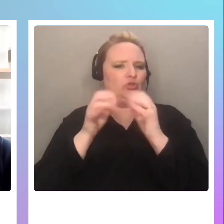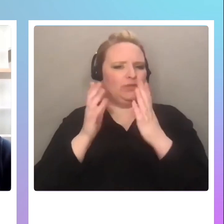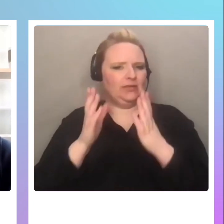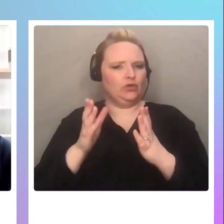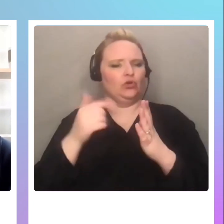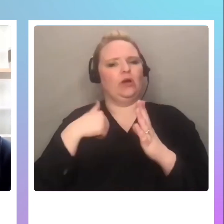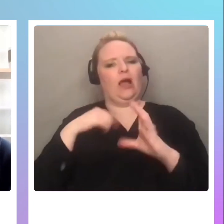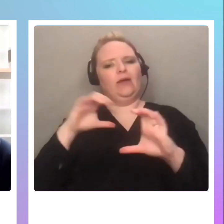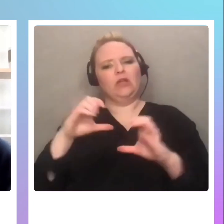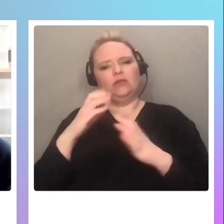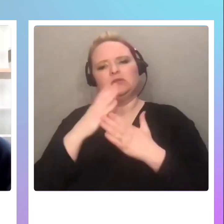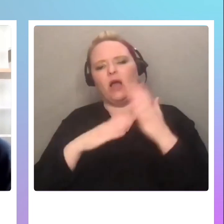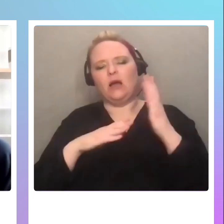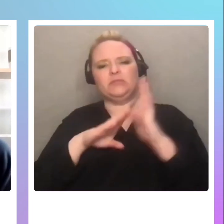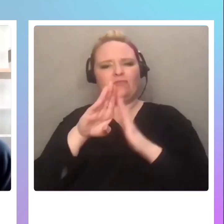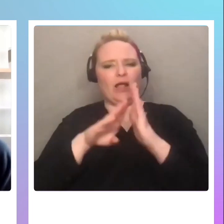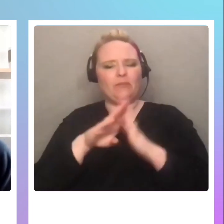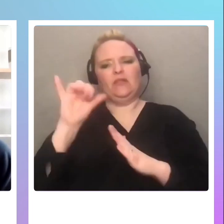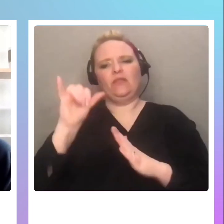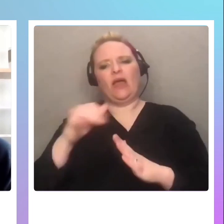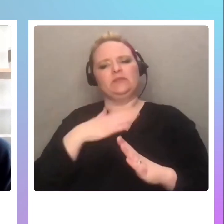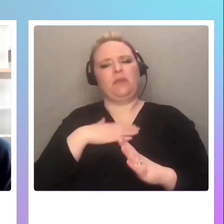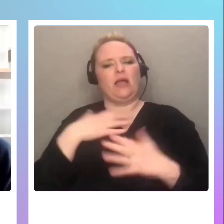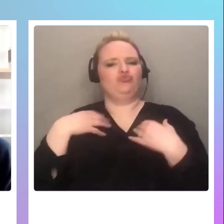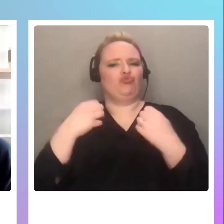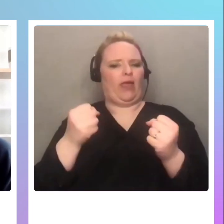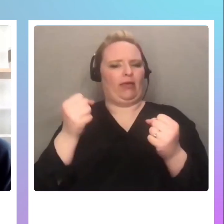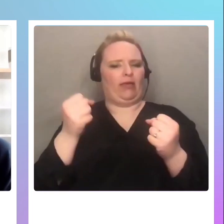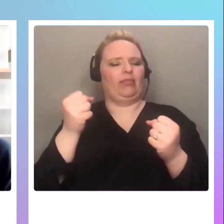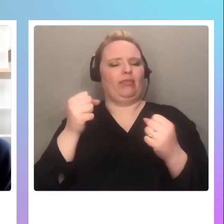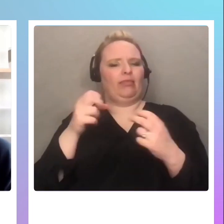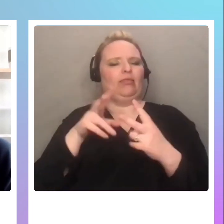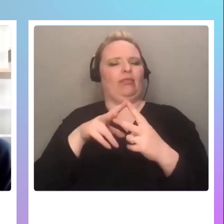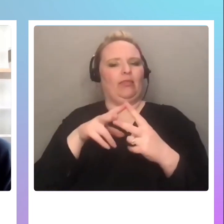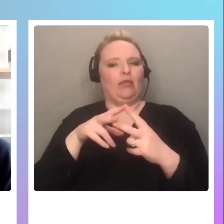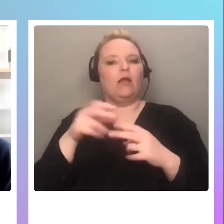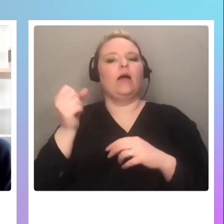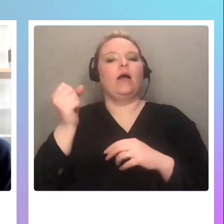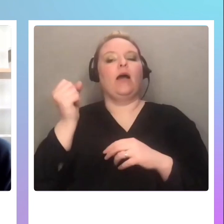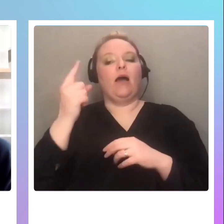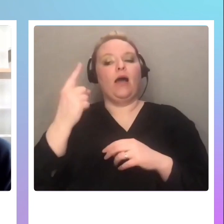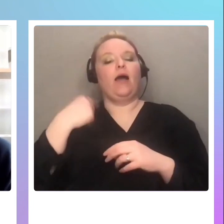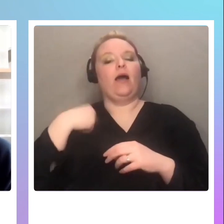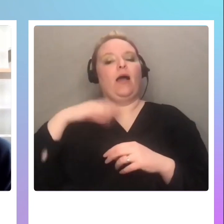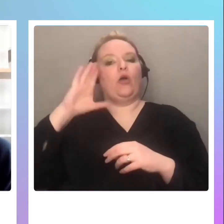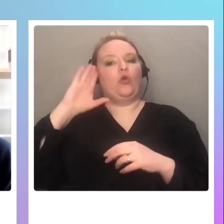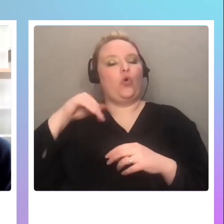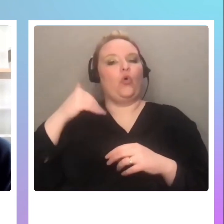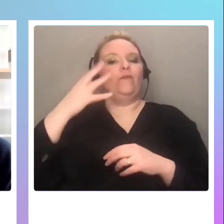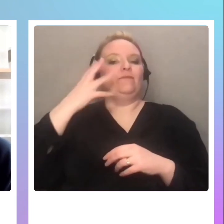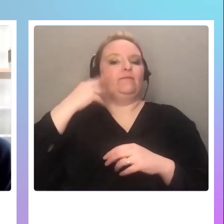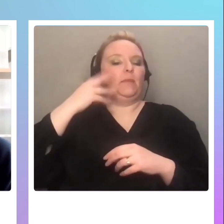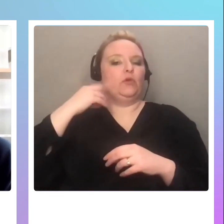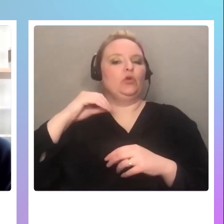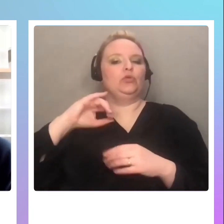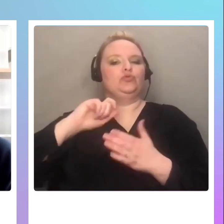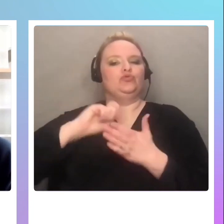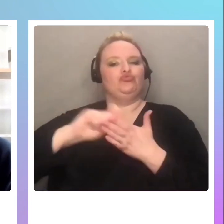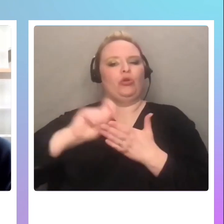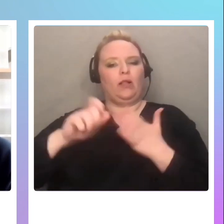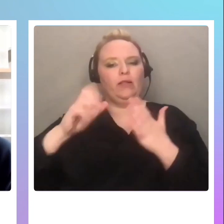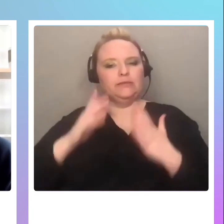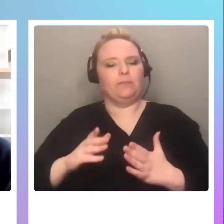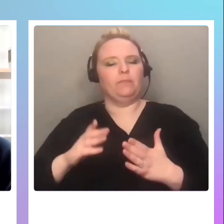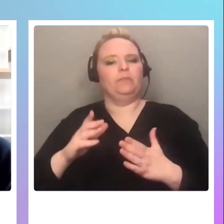end development, so that's my strong points. But I'm also someone who really knows. I have a background in journalism. Someone who knows how to